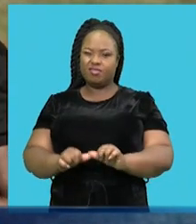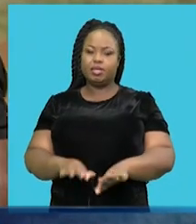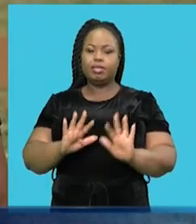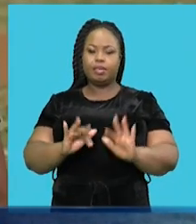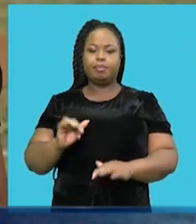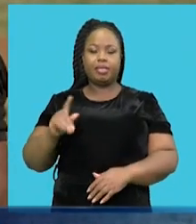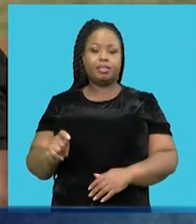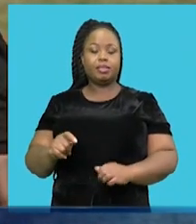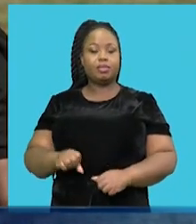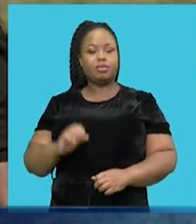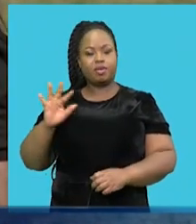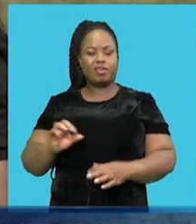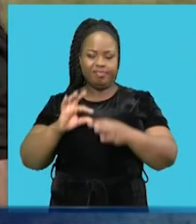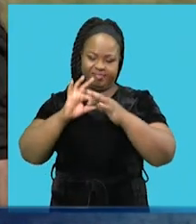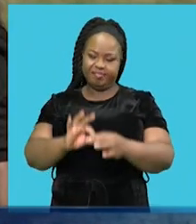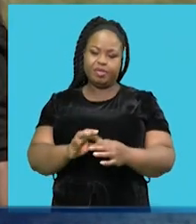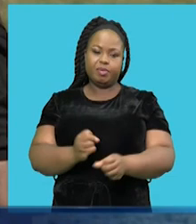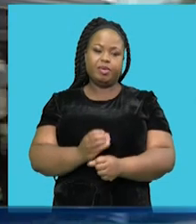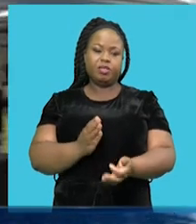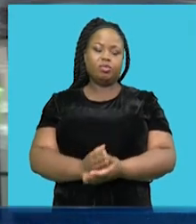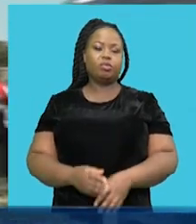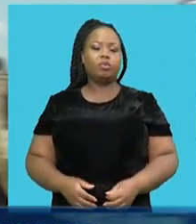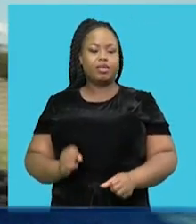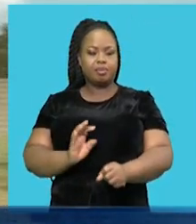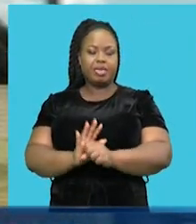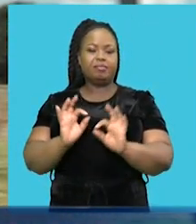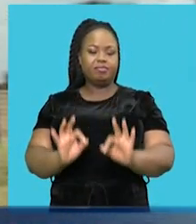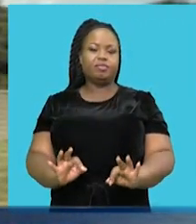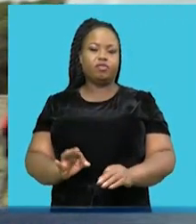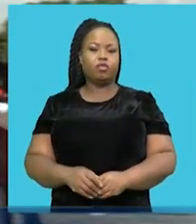10bet South Africa's commitment to making a meaningful impact on